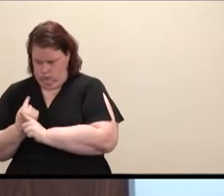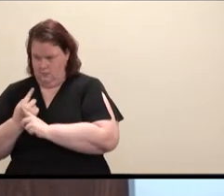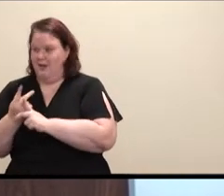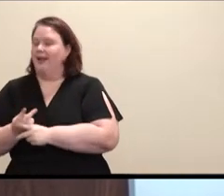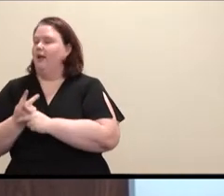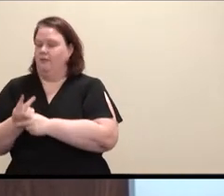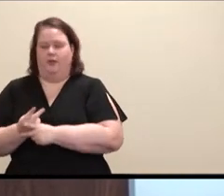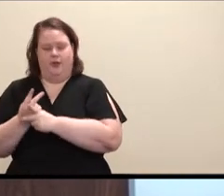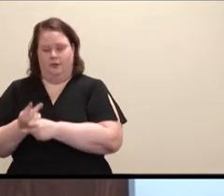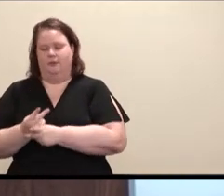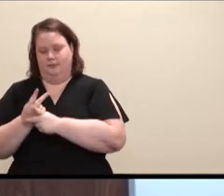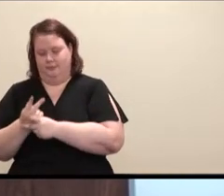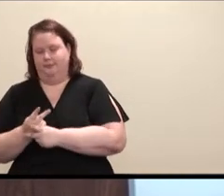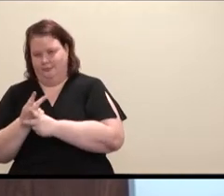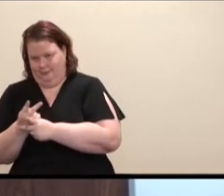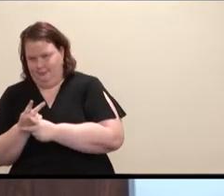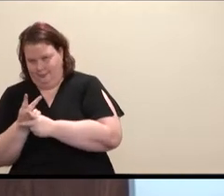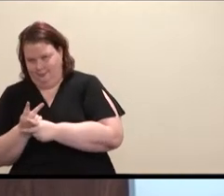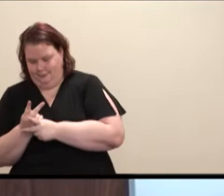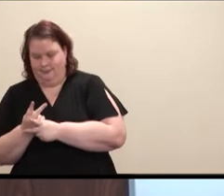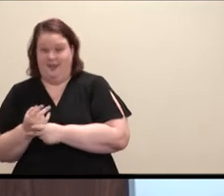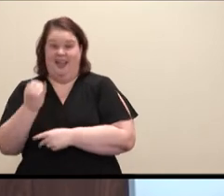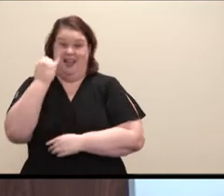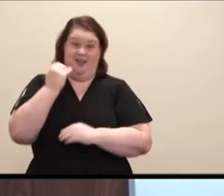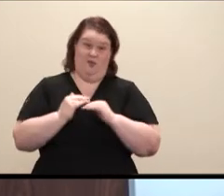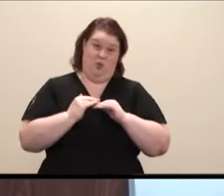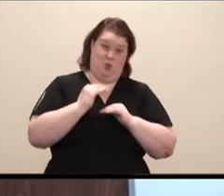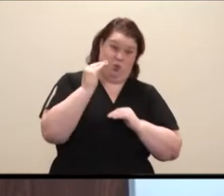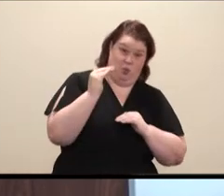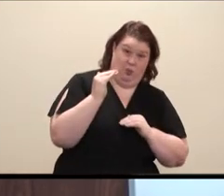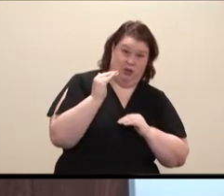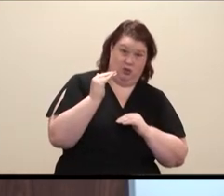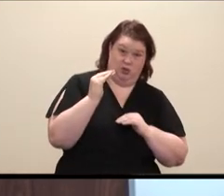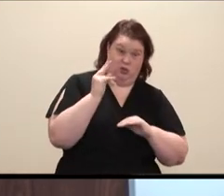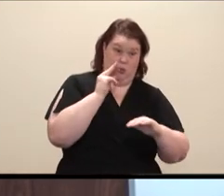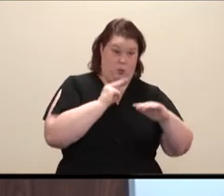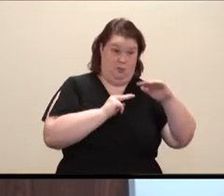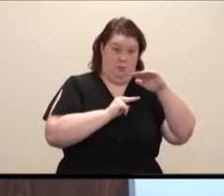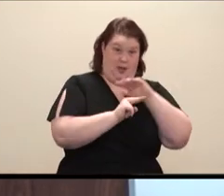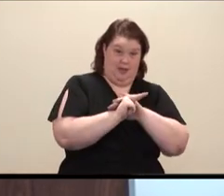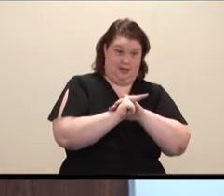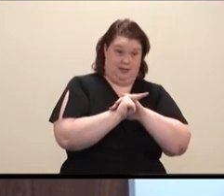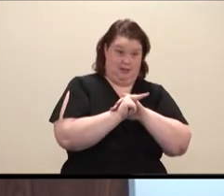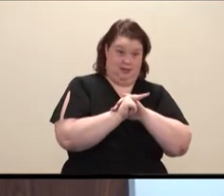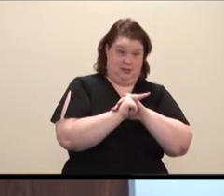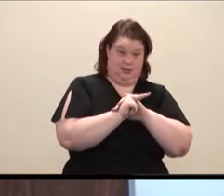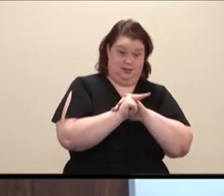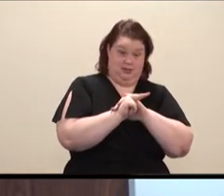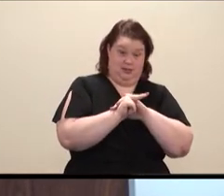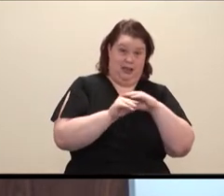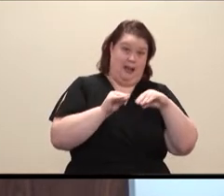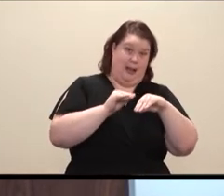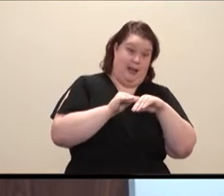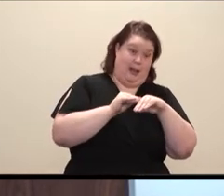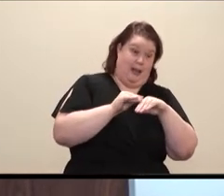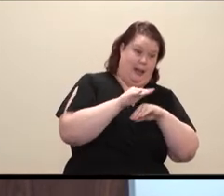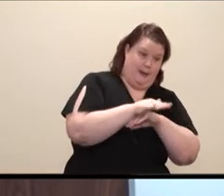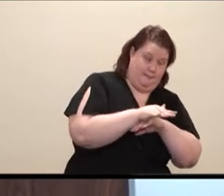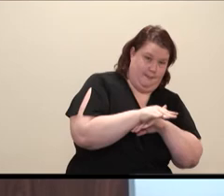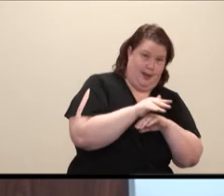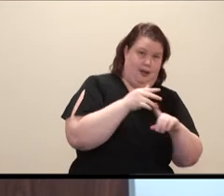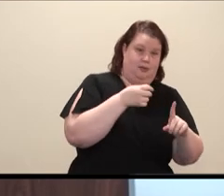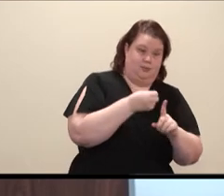go too conservative, then I think we project a tax rate impact that is actually much higher than what you really realize.